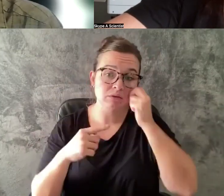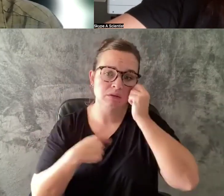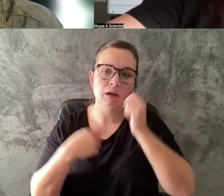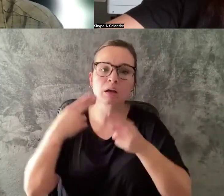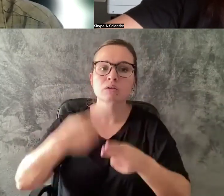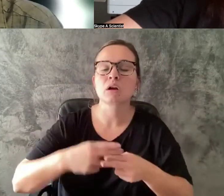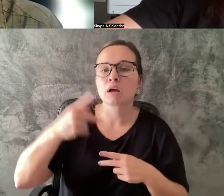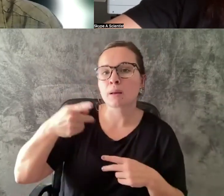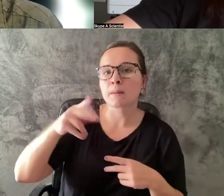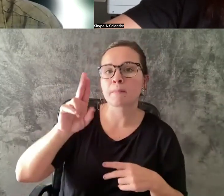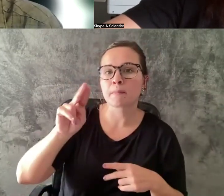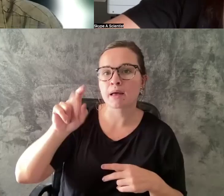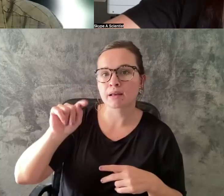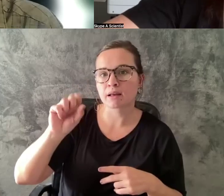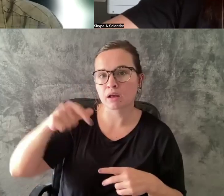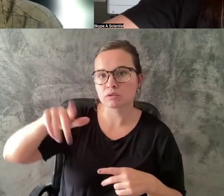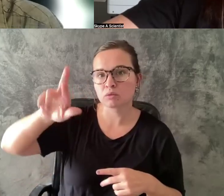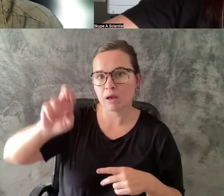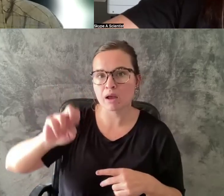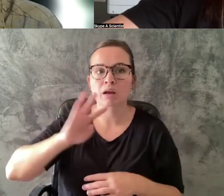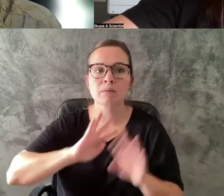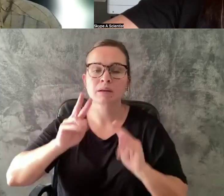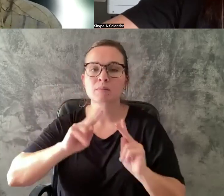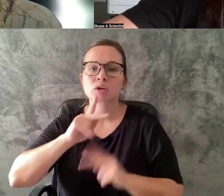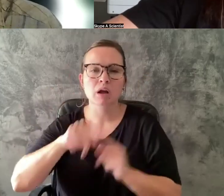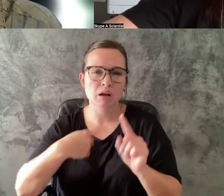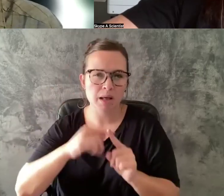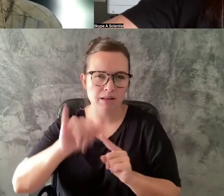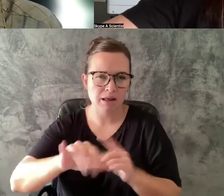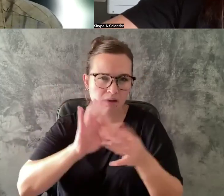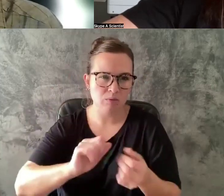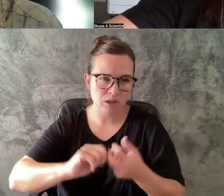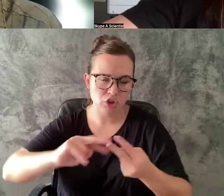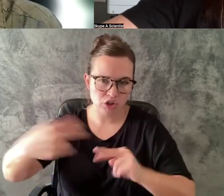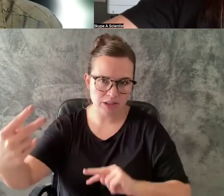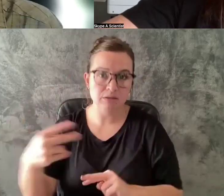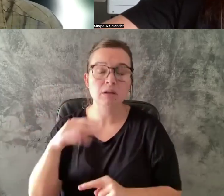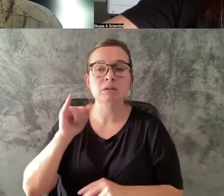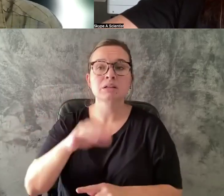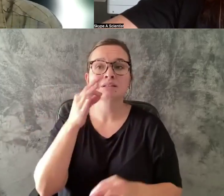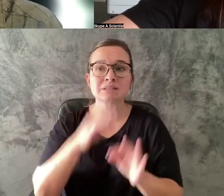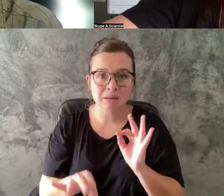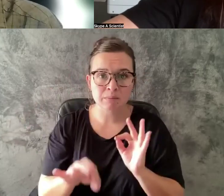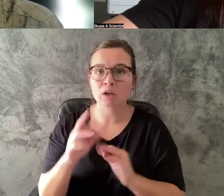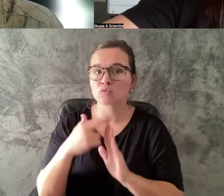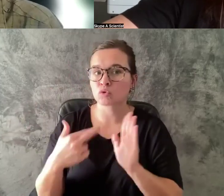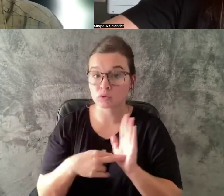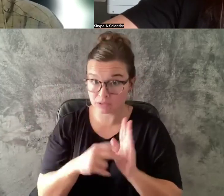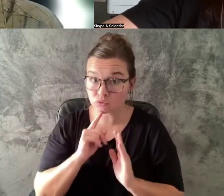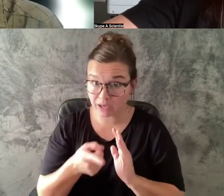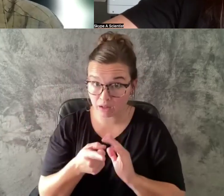Punnett squares earlier at the very beginning. Like people think of like Punnett squares. Those very simple Mendelian rules are